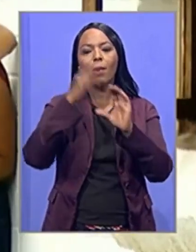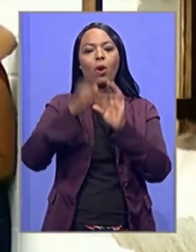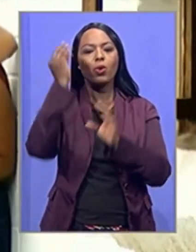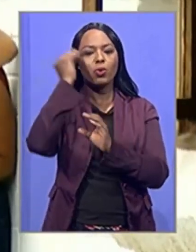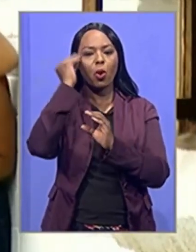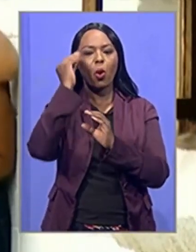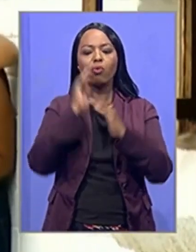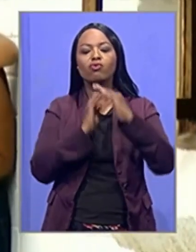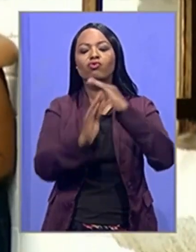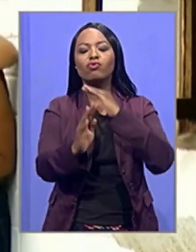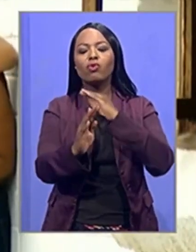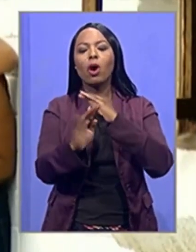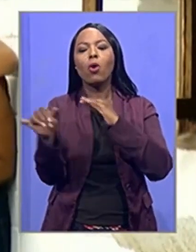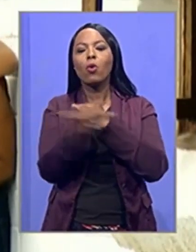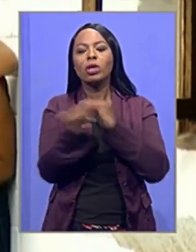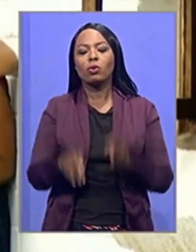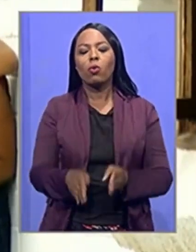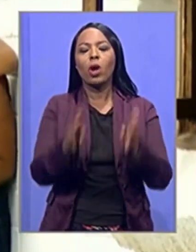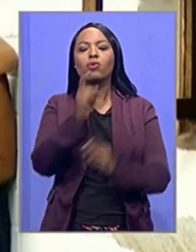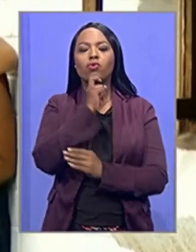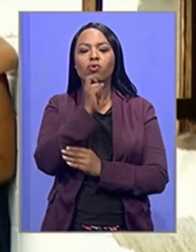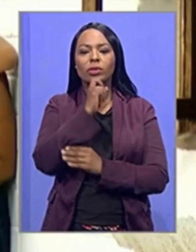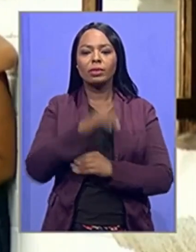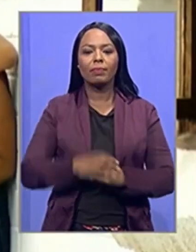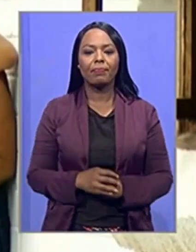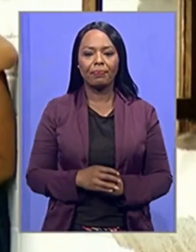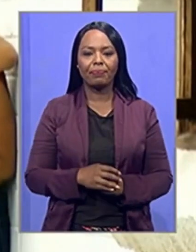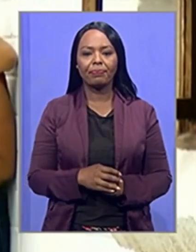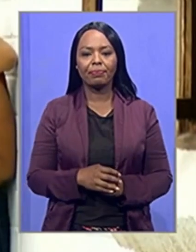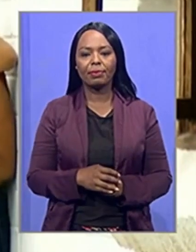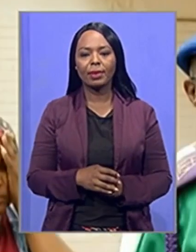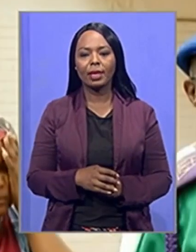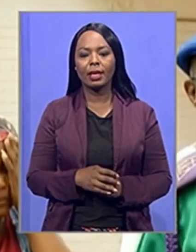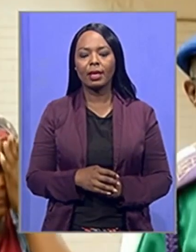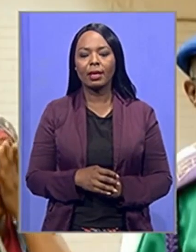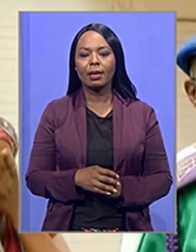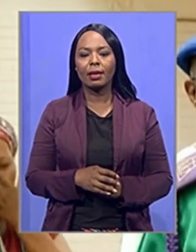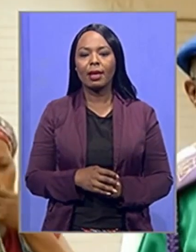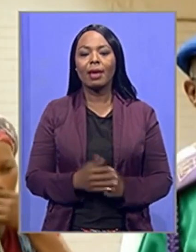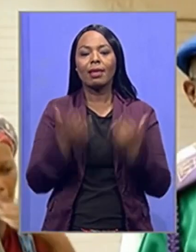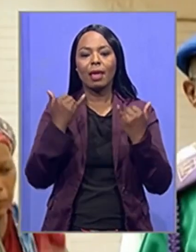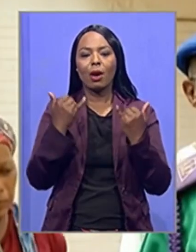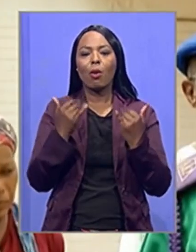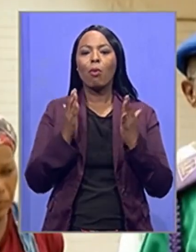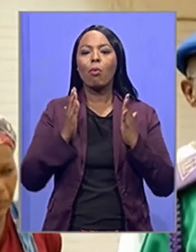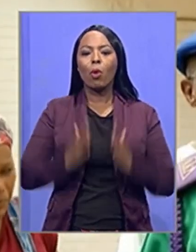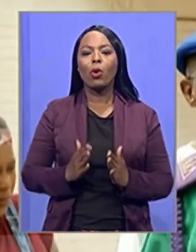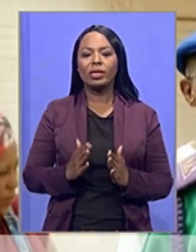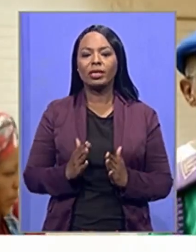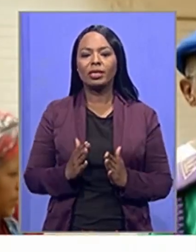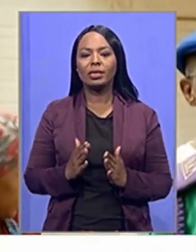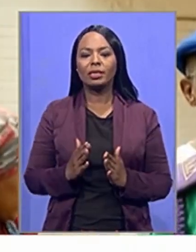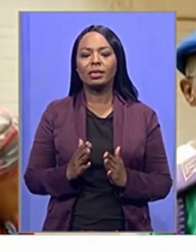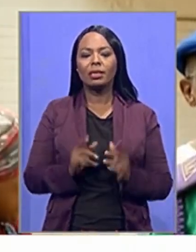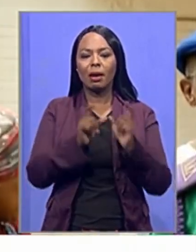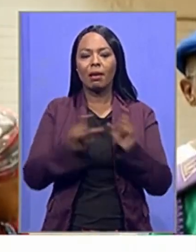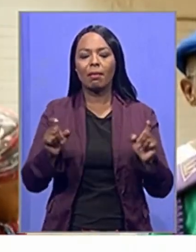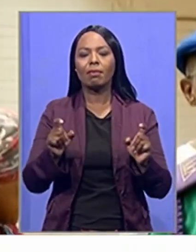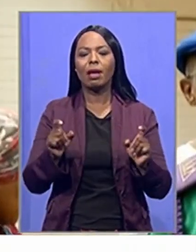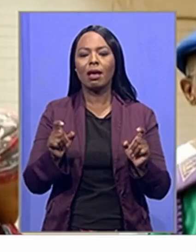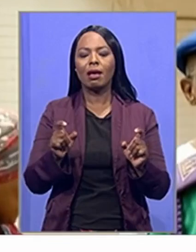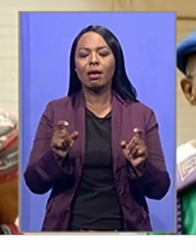ba sepetlele bao ba tlhokafetseng. What worsens the situation is the state of the bodies, the manner in